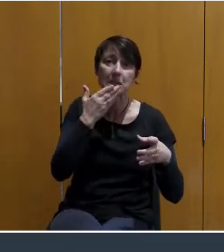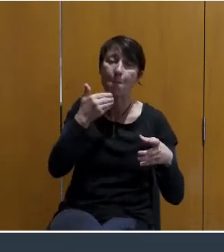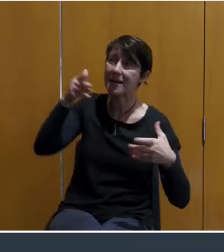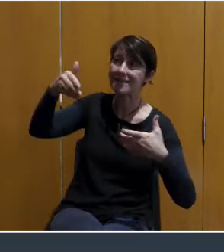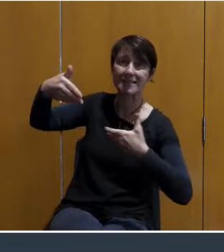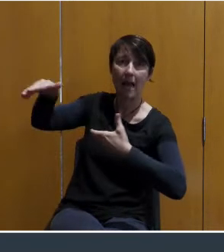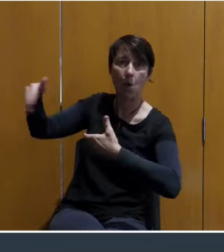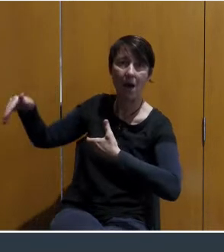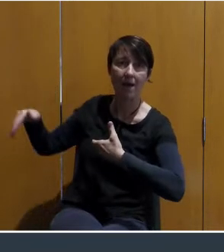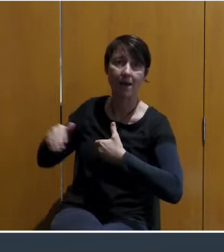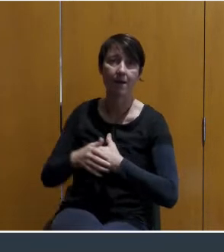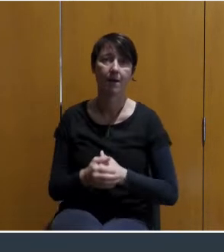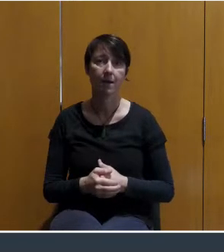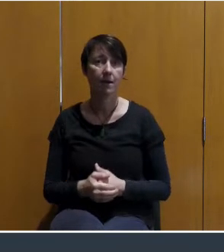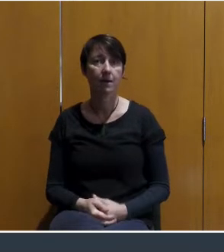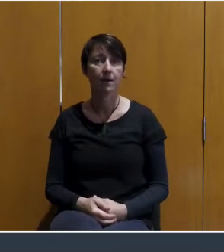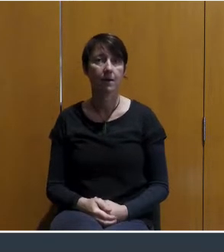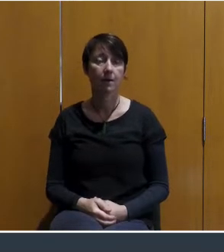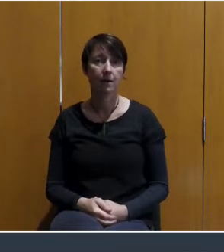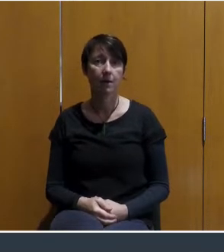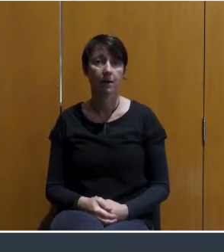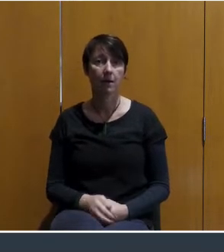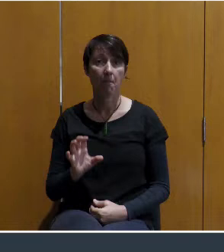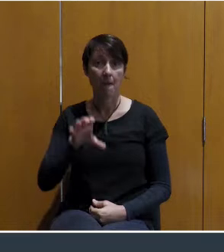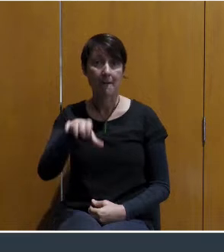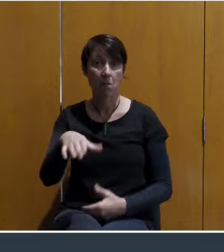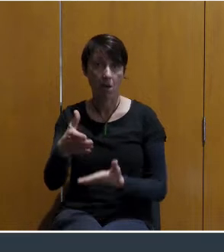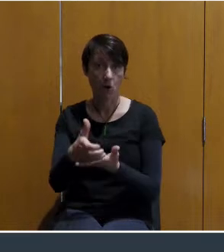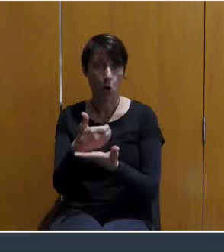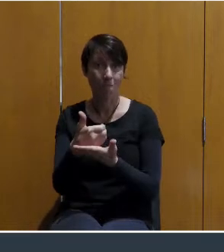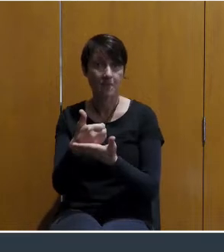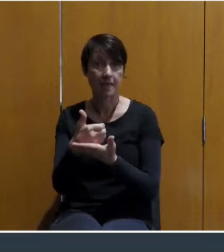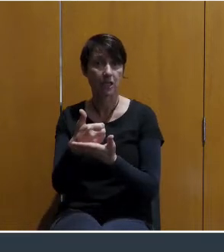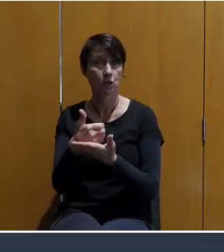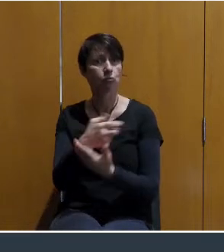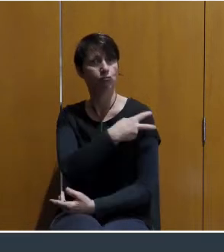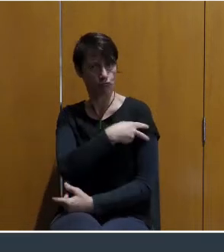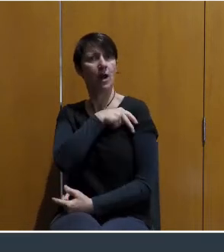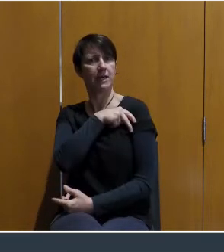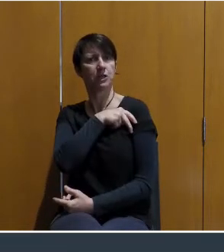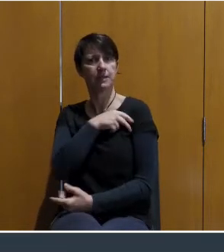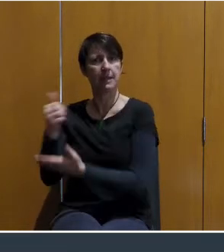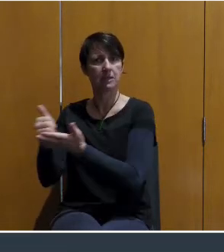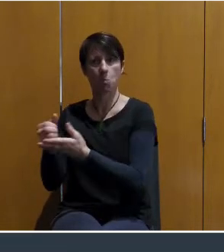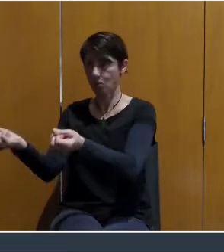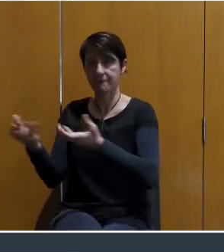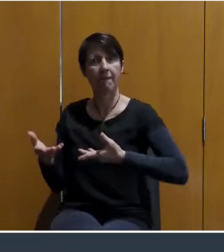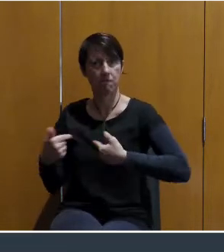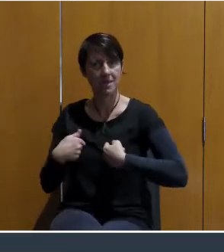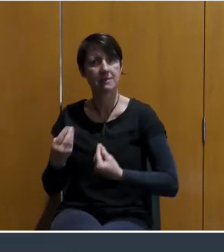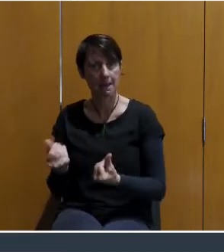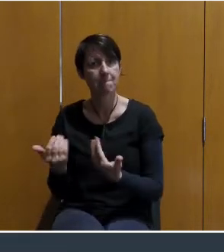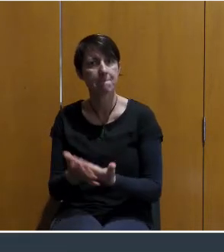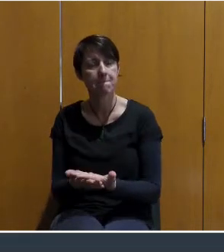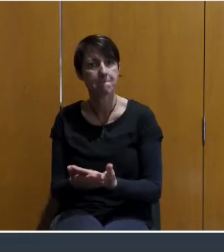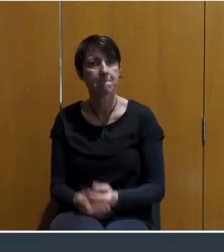Dock signs given to me by dock rangers who support us. And again, down the bottom there, you'll